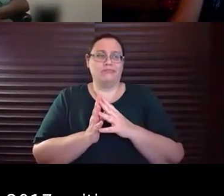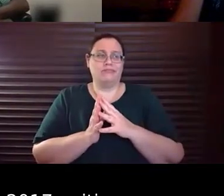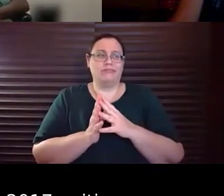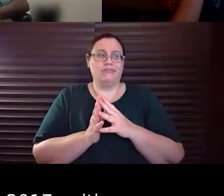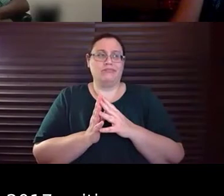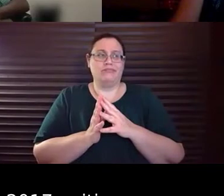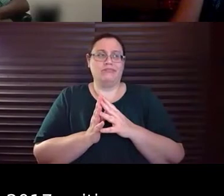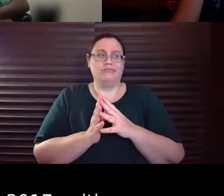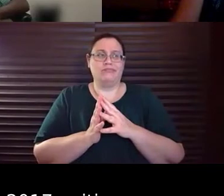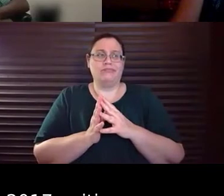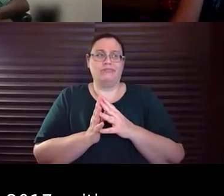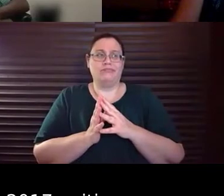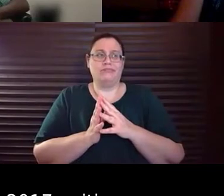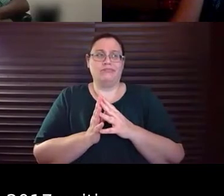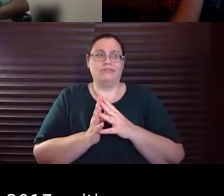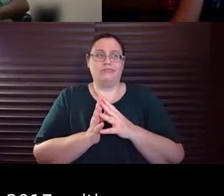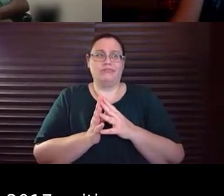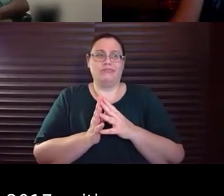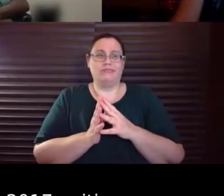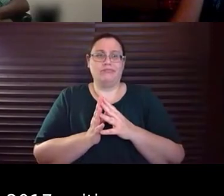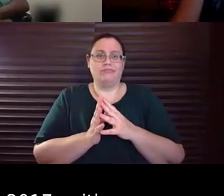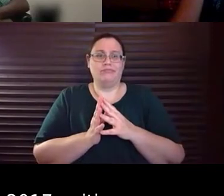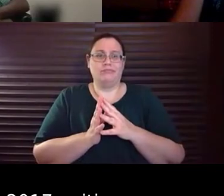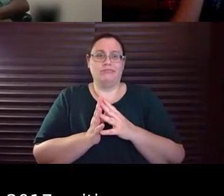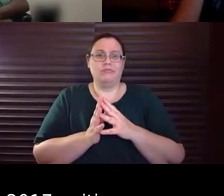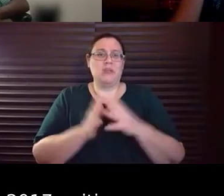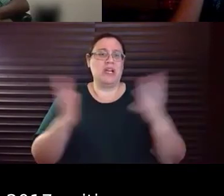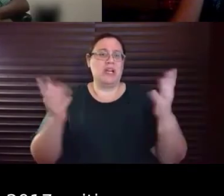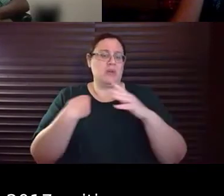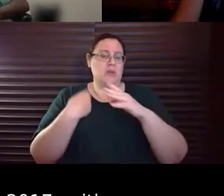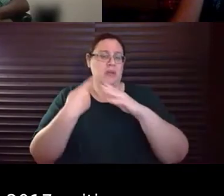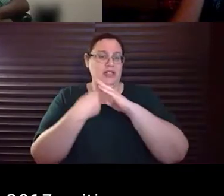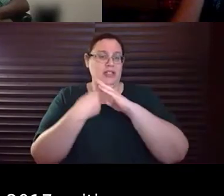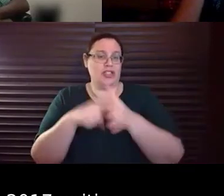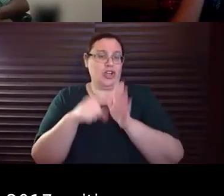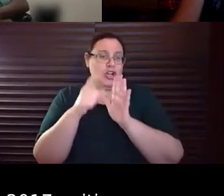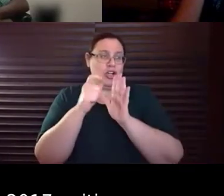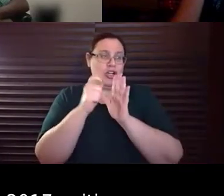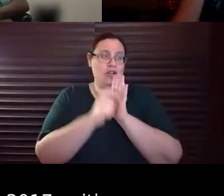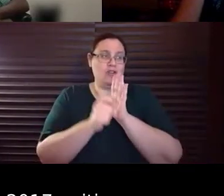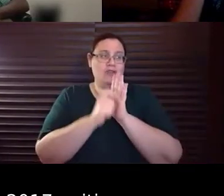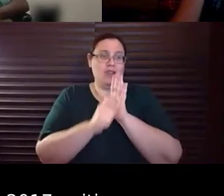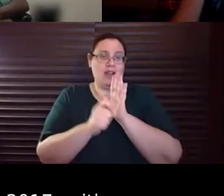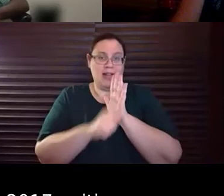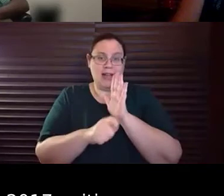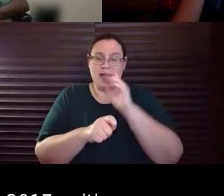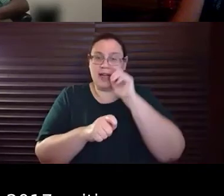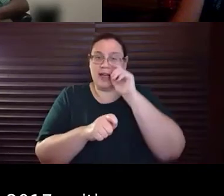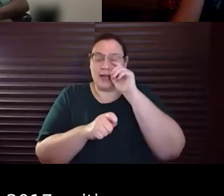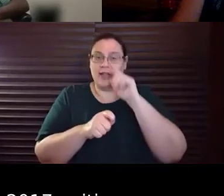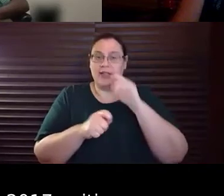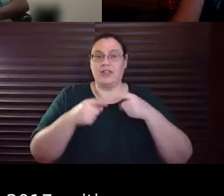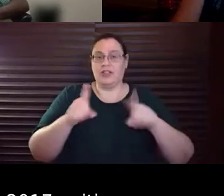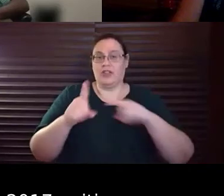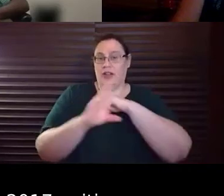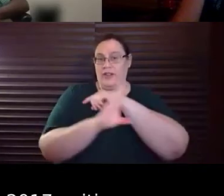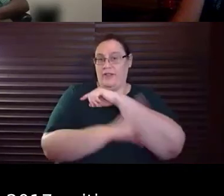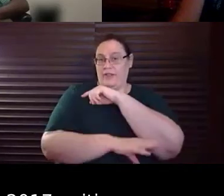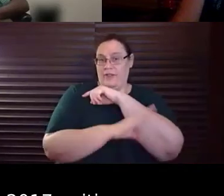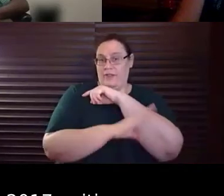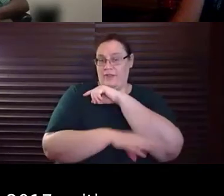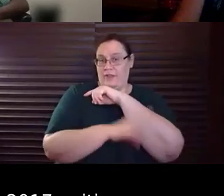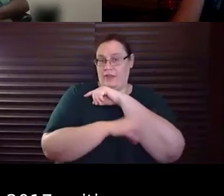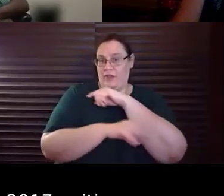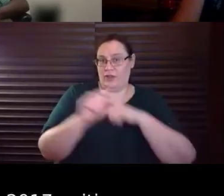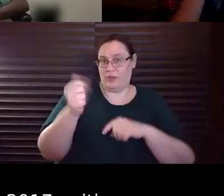2017 spring, and then we filmed it that fall, and then